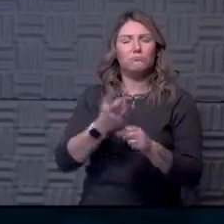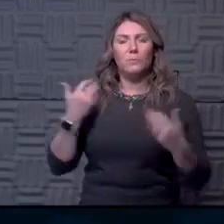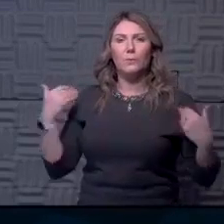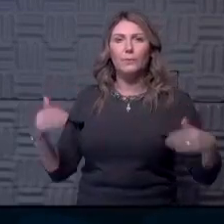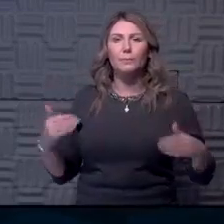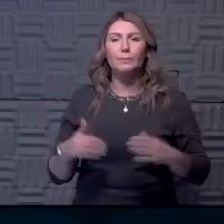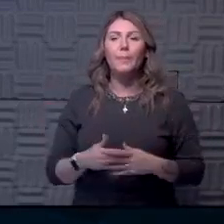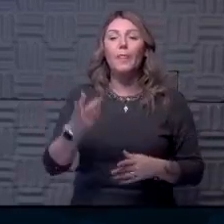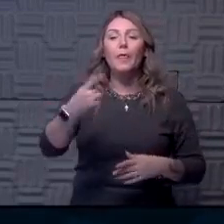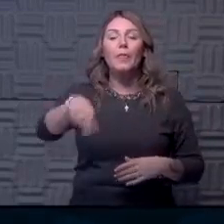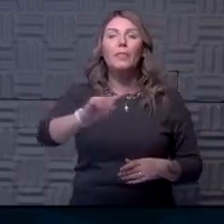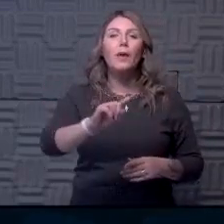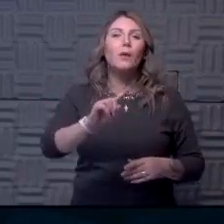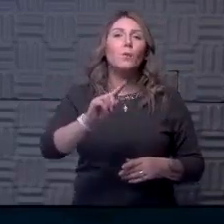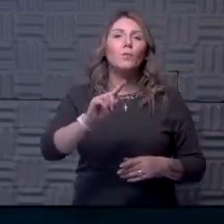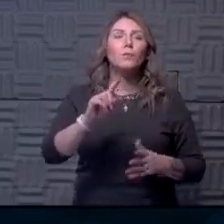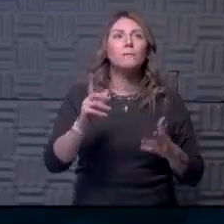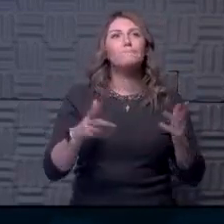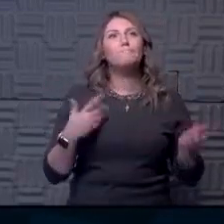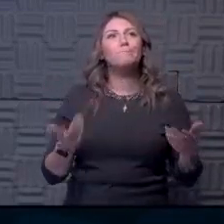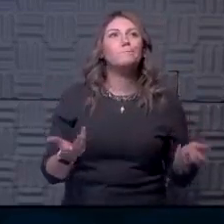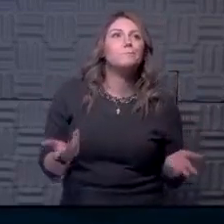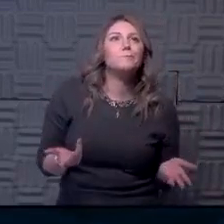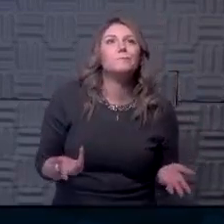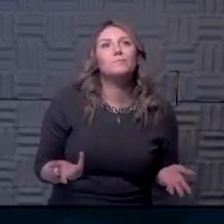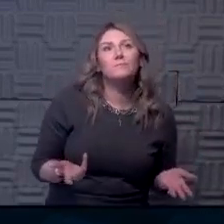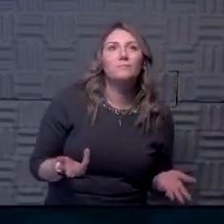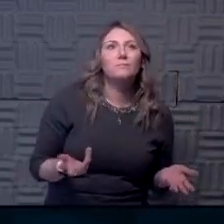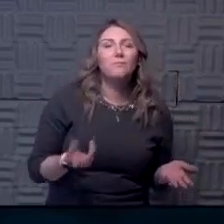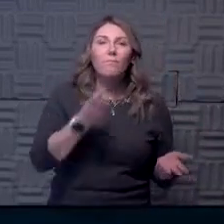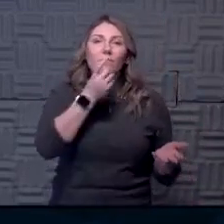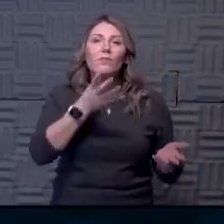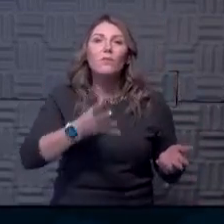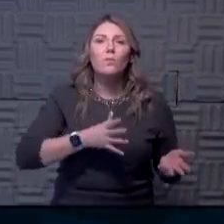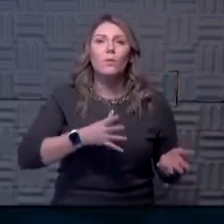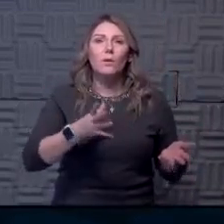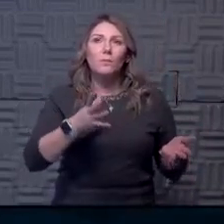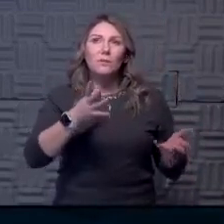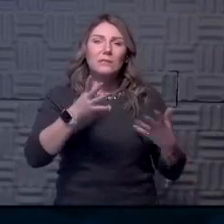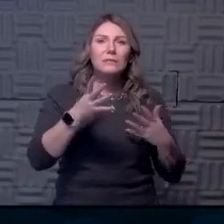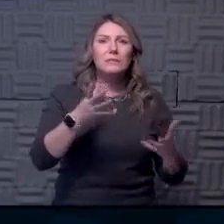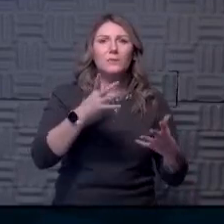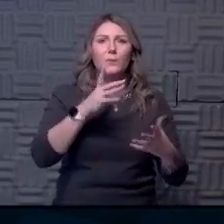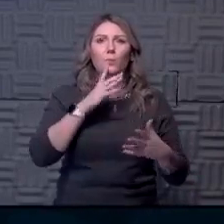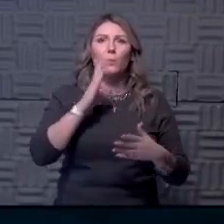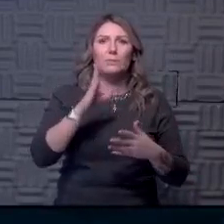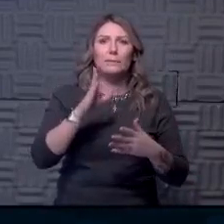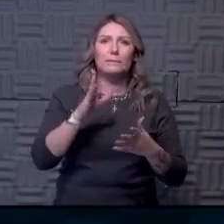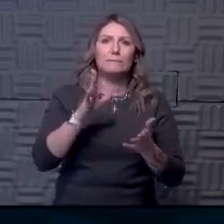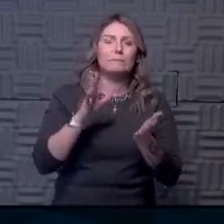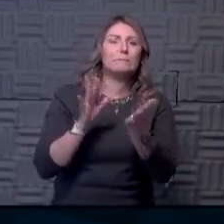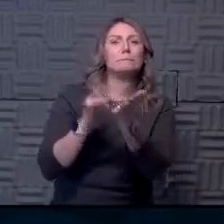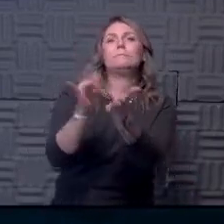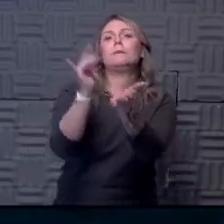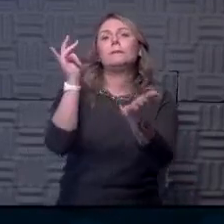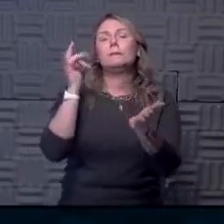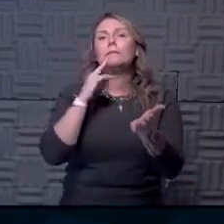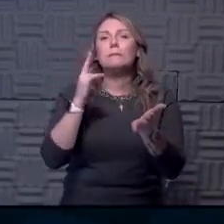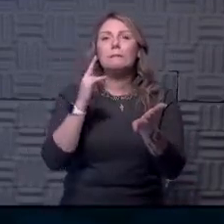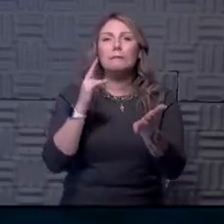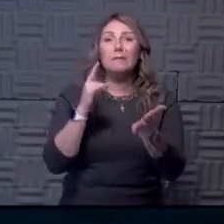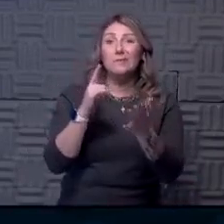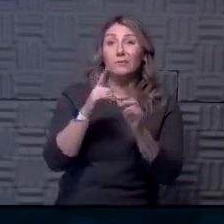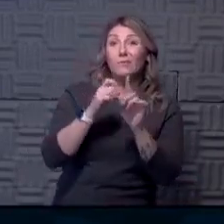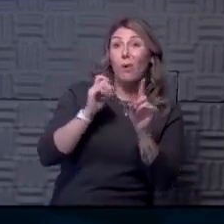being like the women were being sterilized without their consent and things like that in the past. So